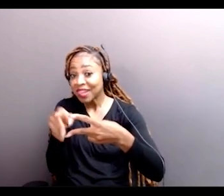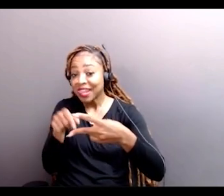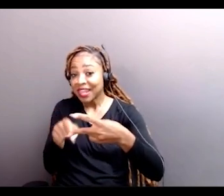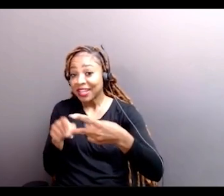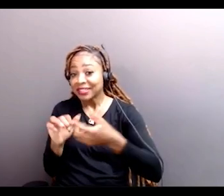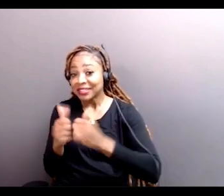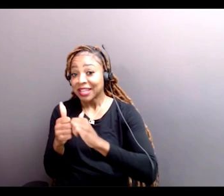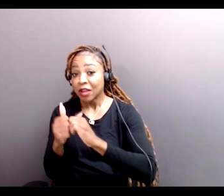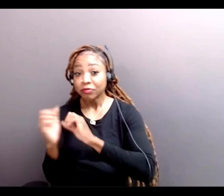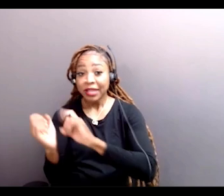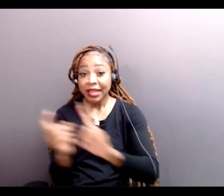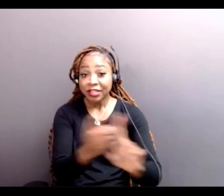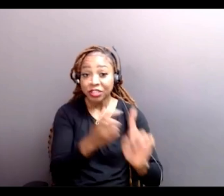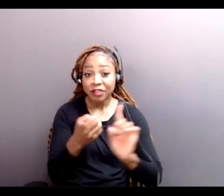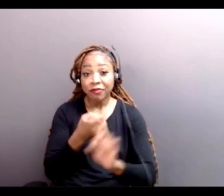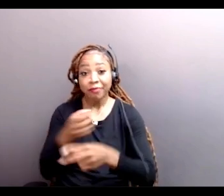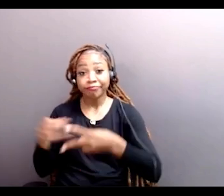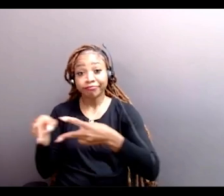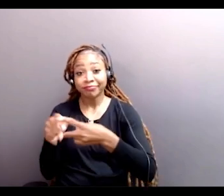competencies are done?